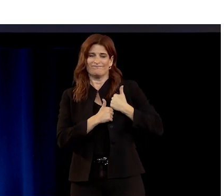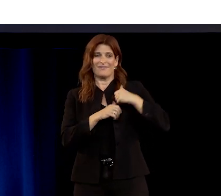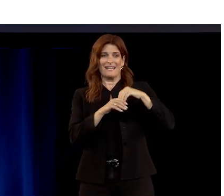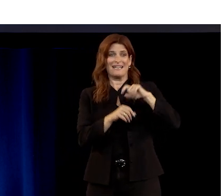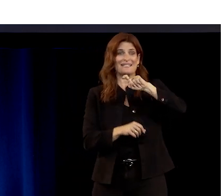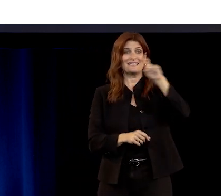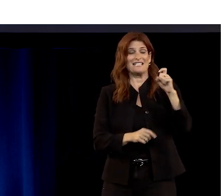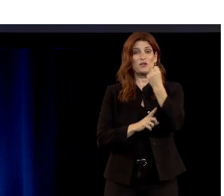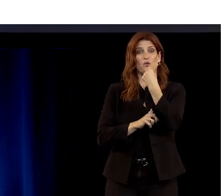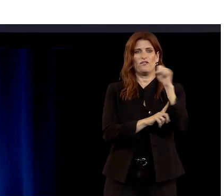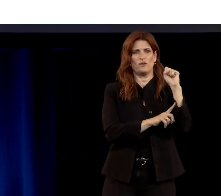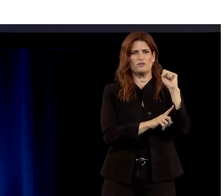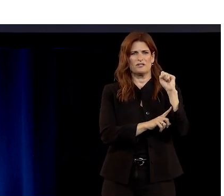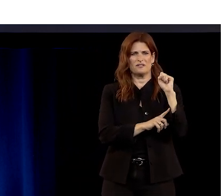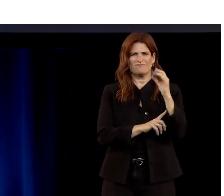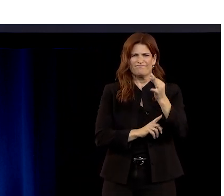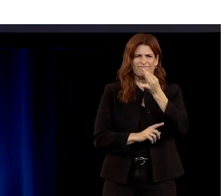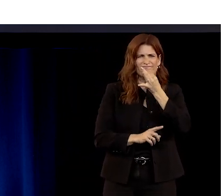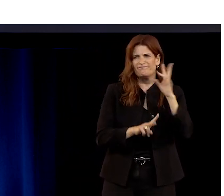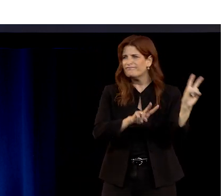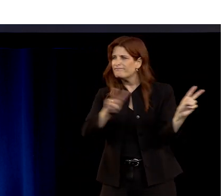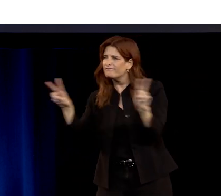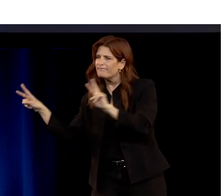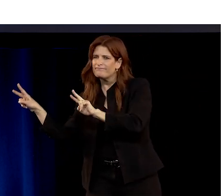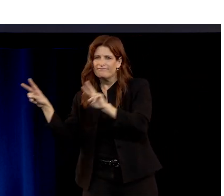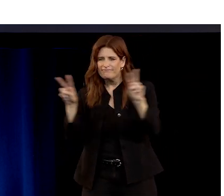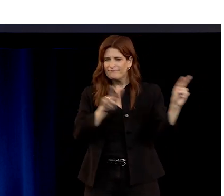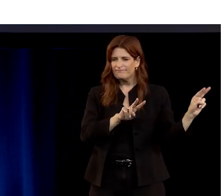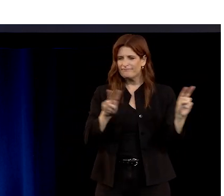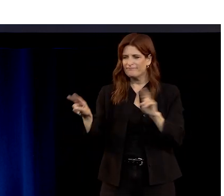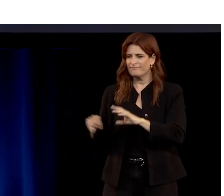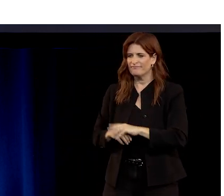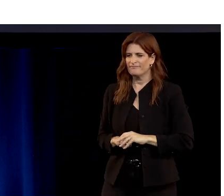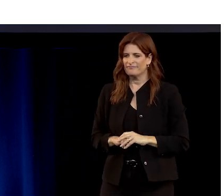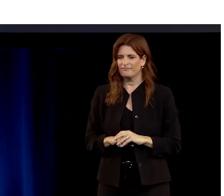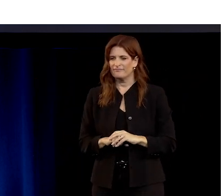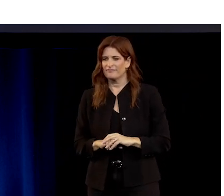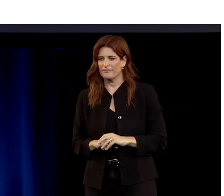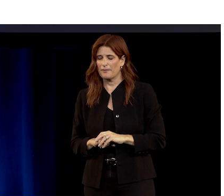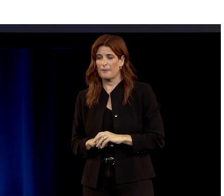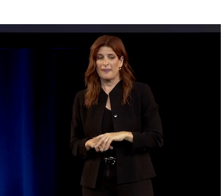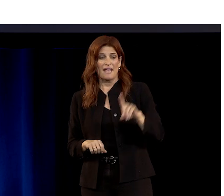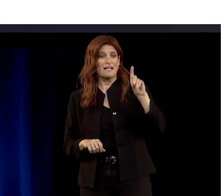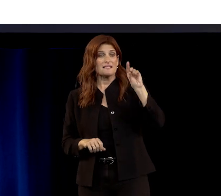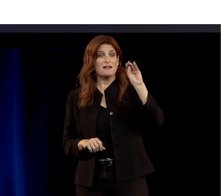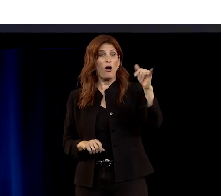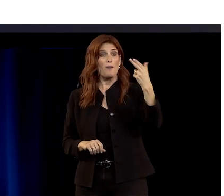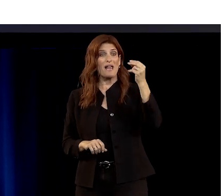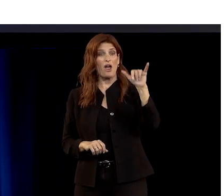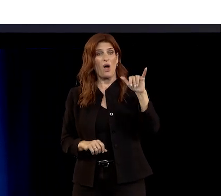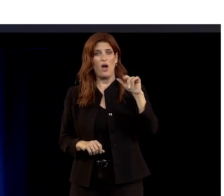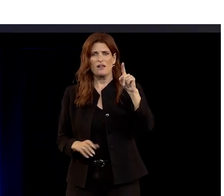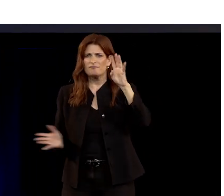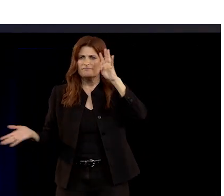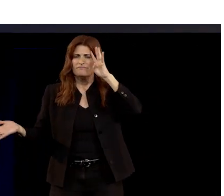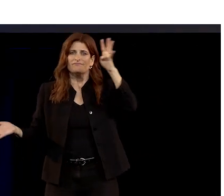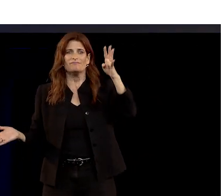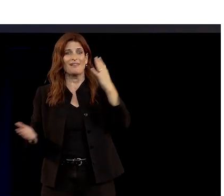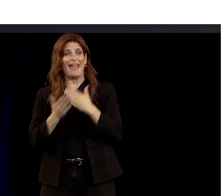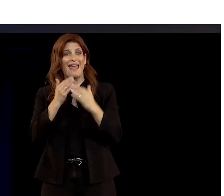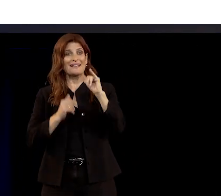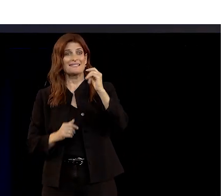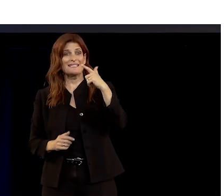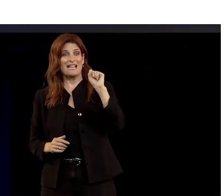a key war hero in the Texas Revolution, who used his peripheral vision to help win the war. Dummy